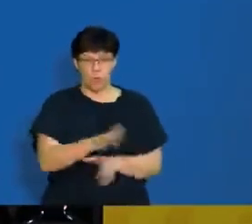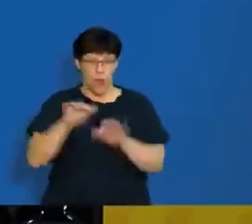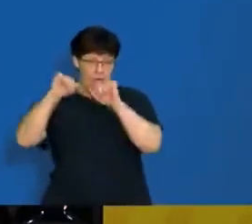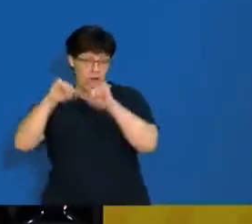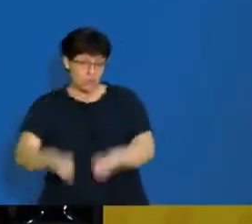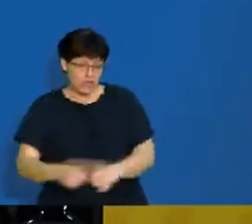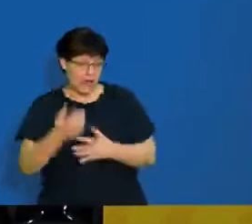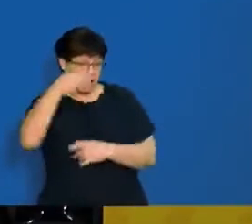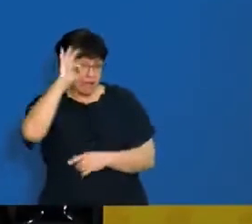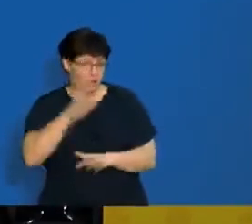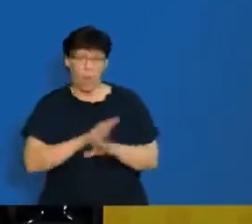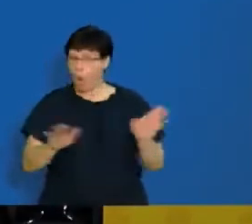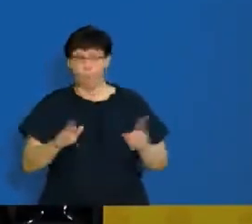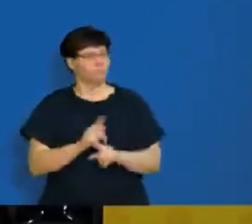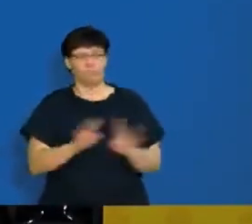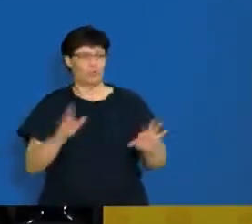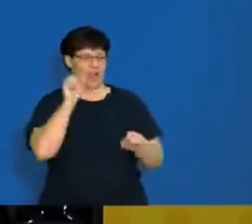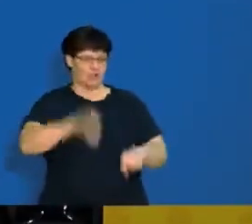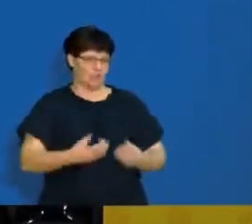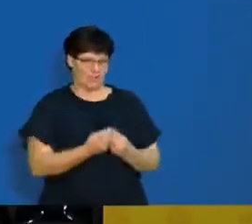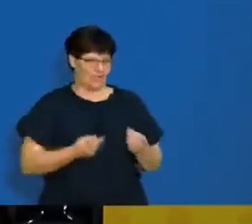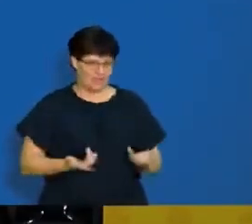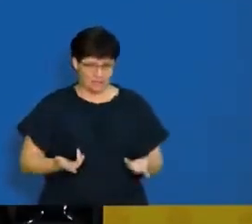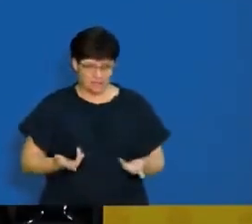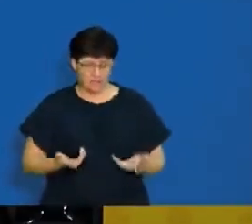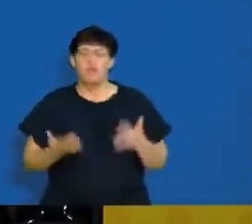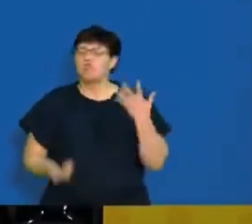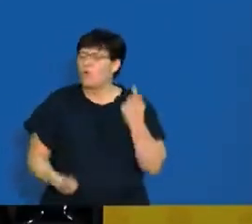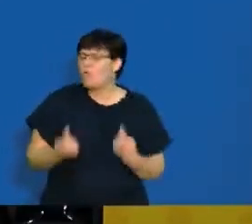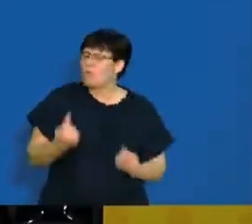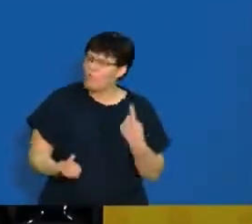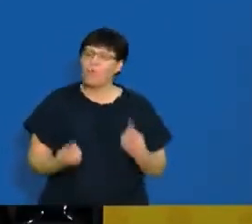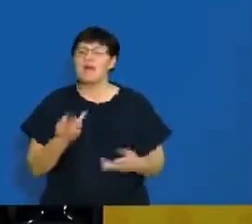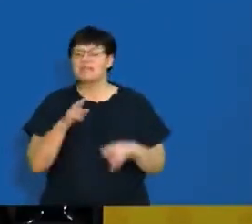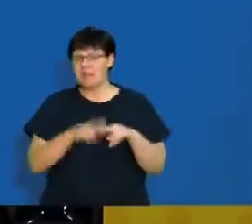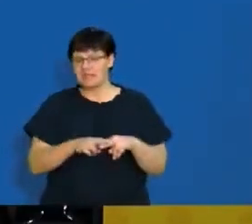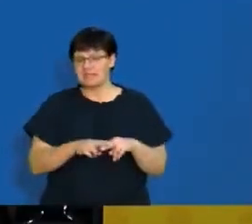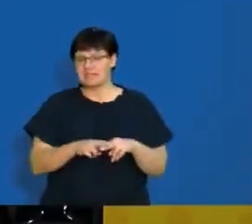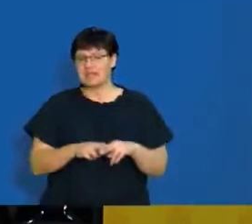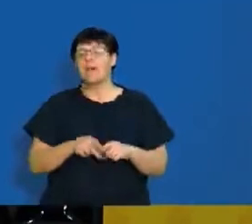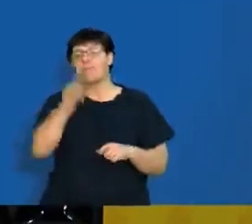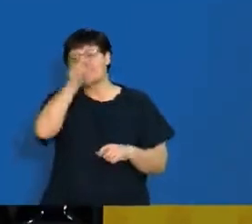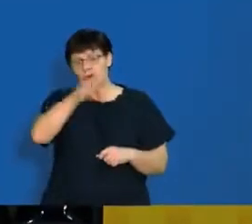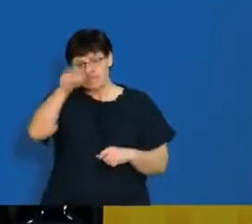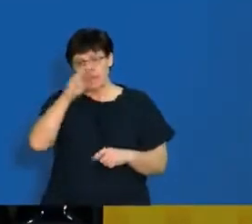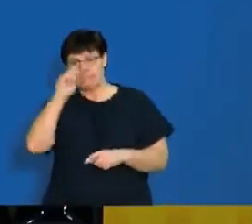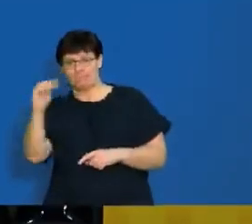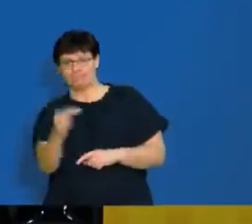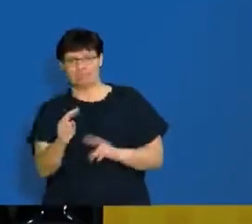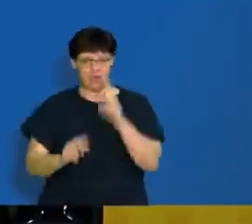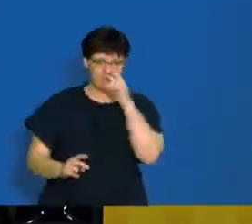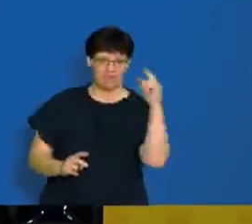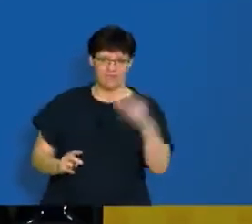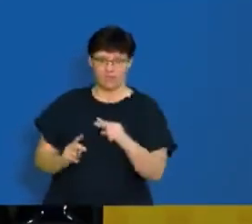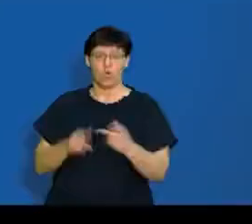with the government or he disagreed with the government. So all those things speak to the different perspectives of